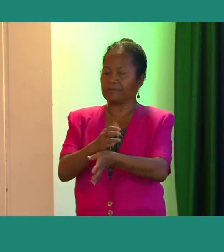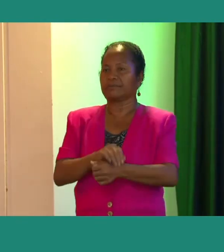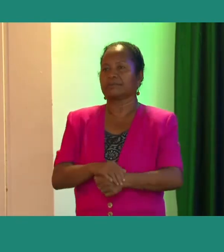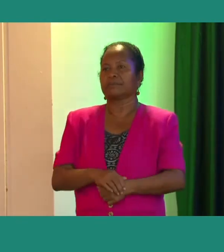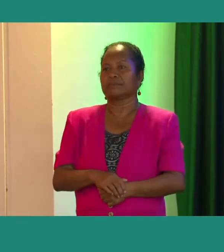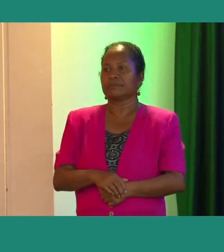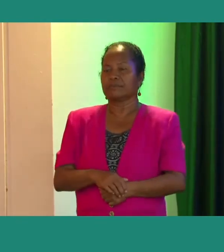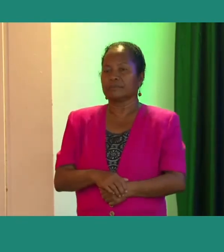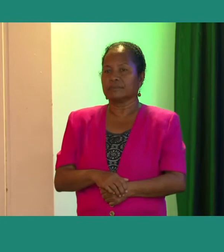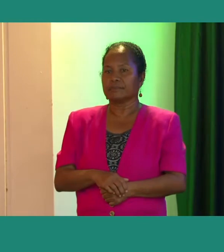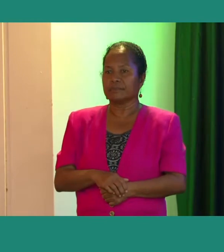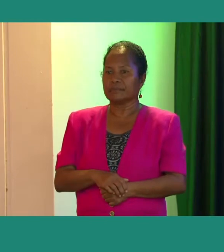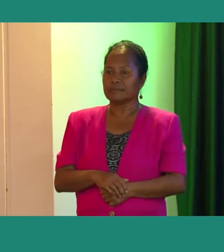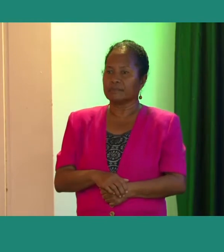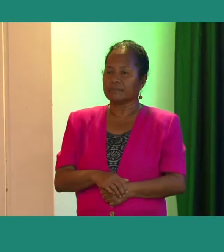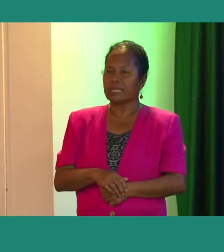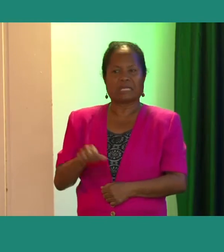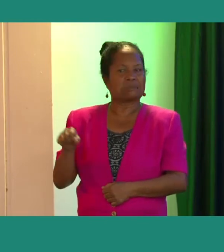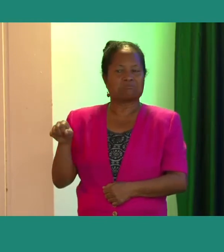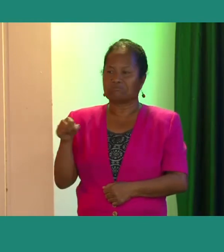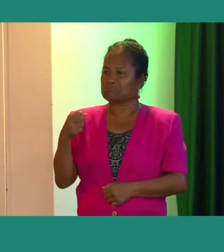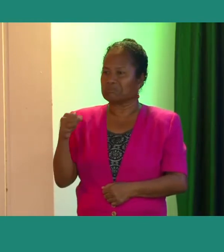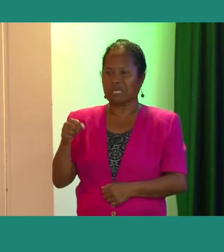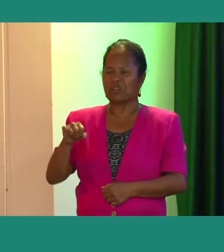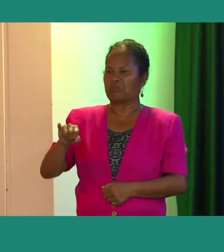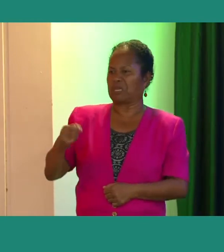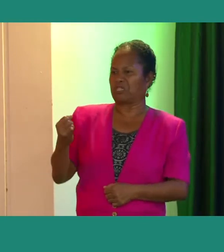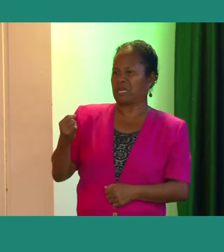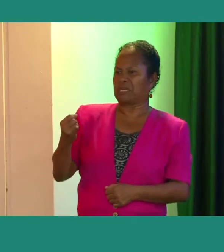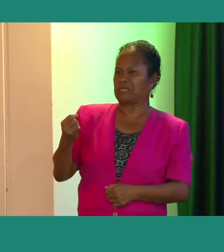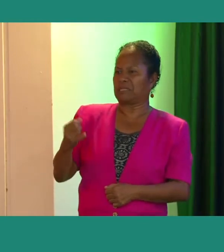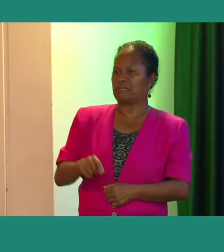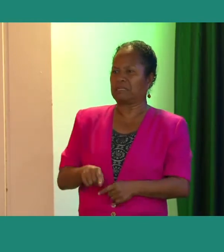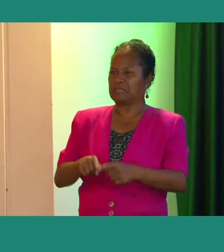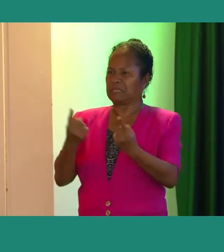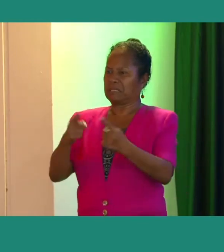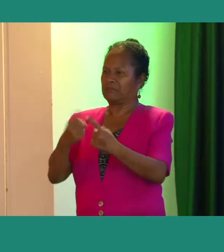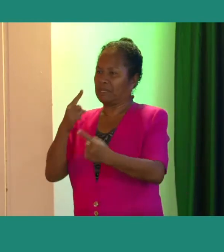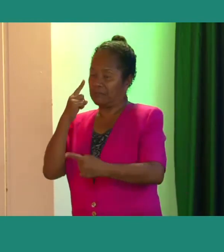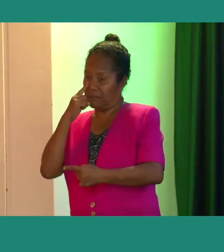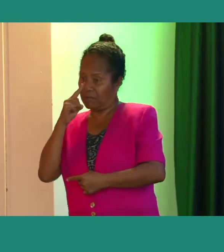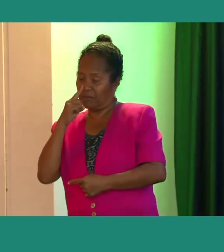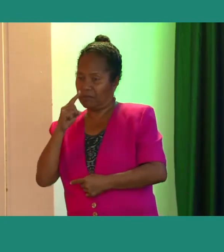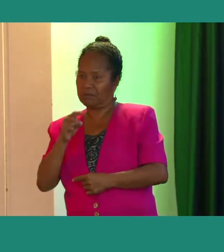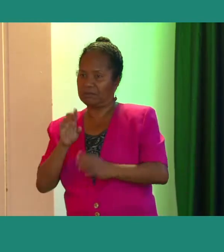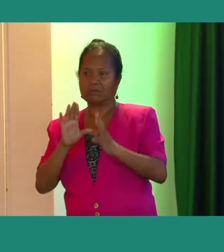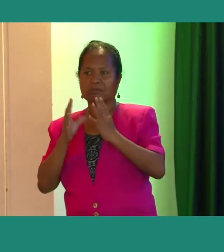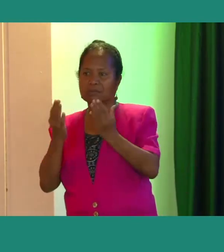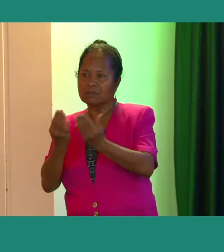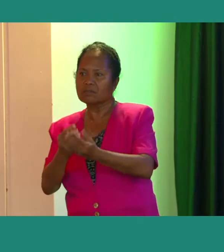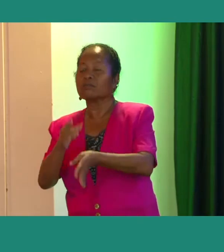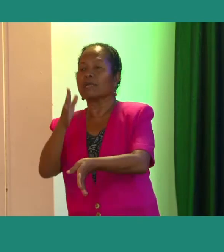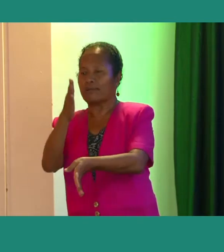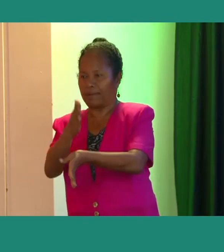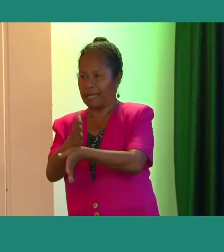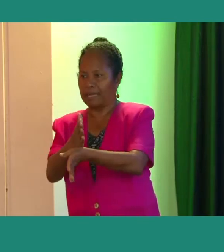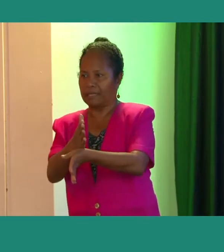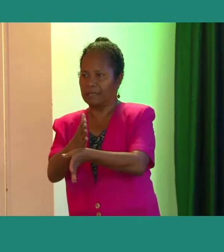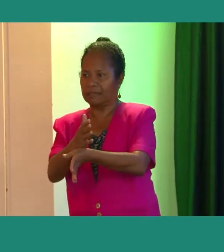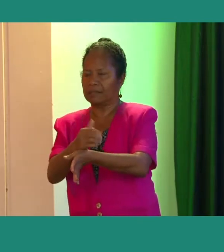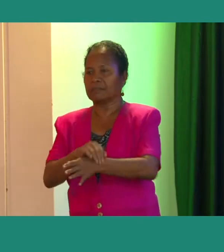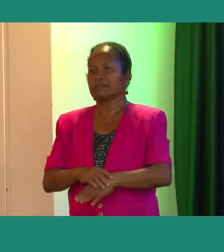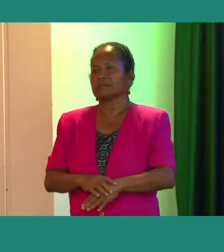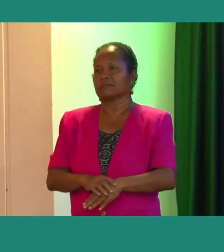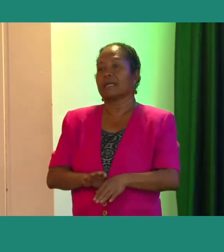does. It can't be just certain people in the organisation who drive this. Senior leadership